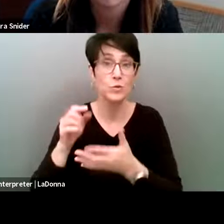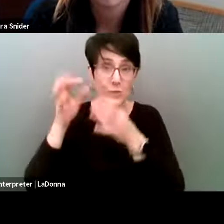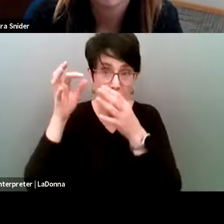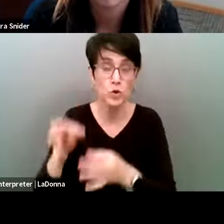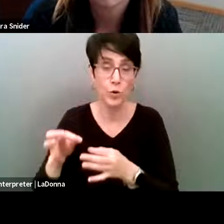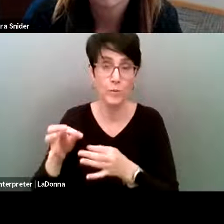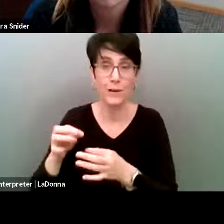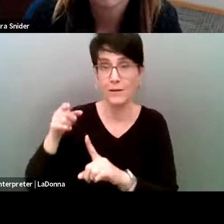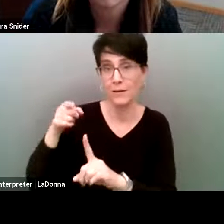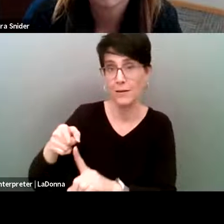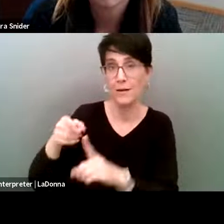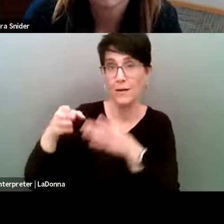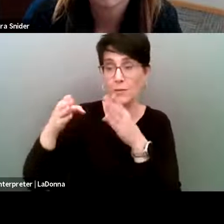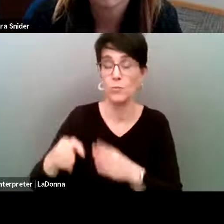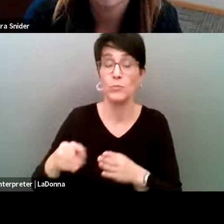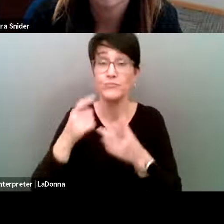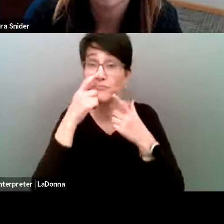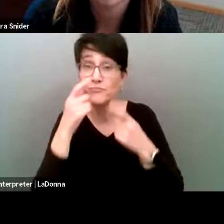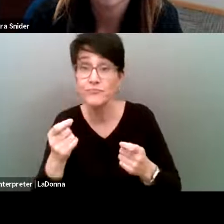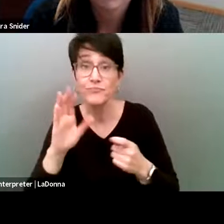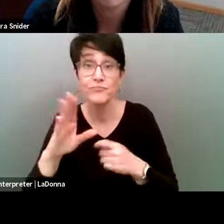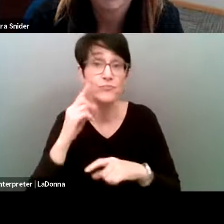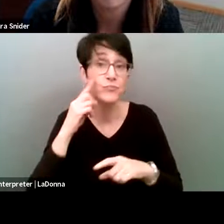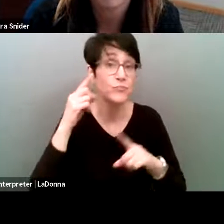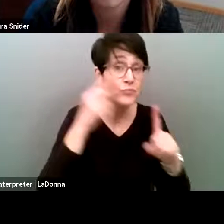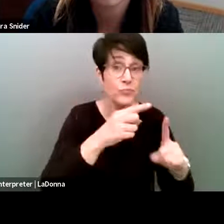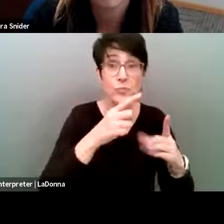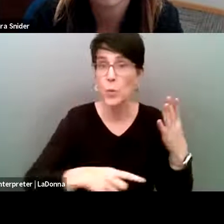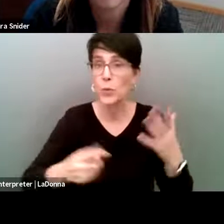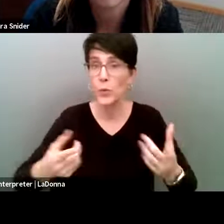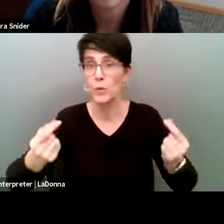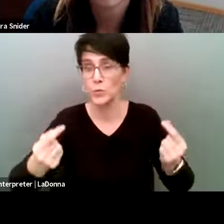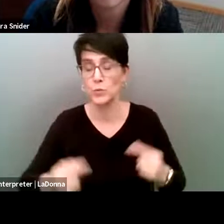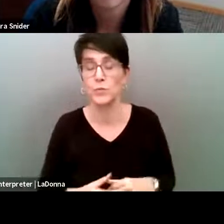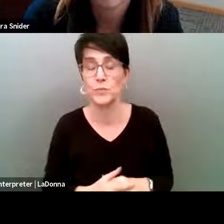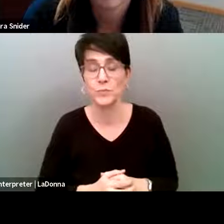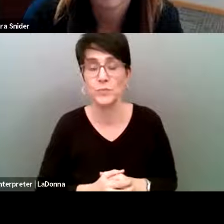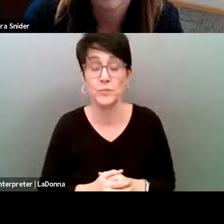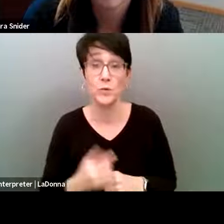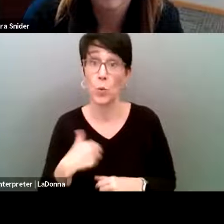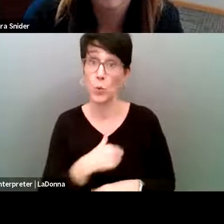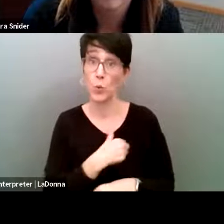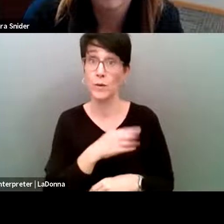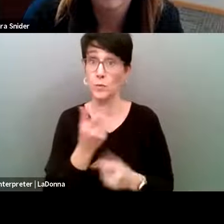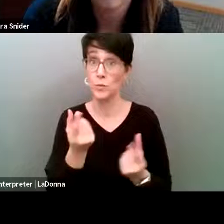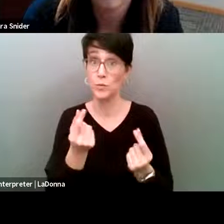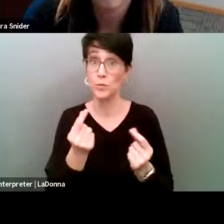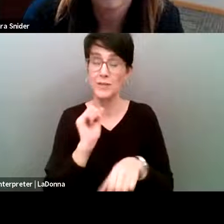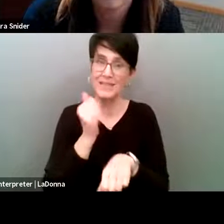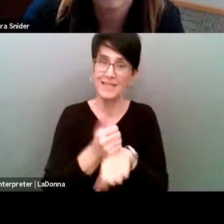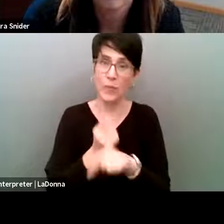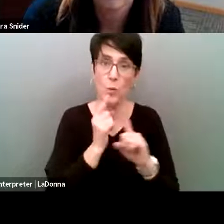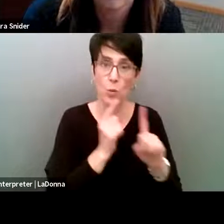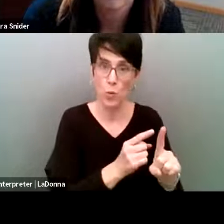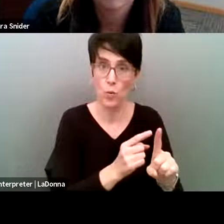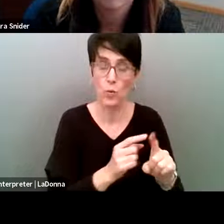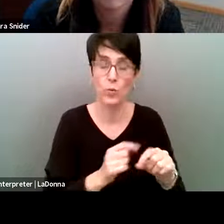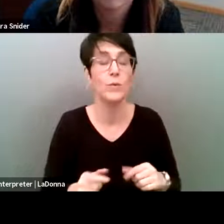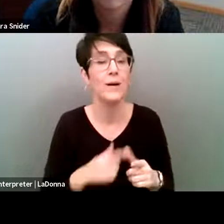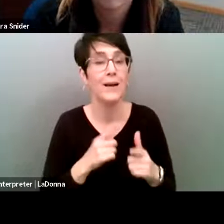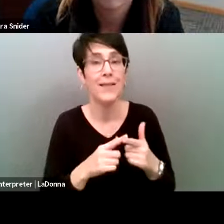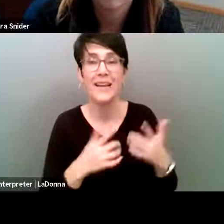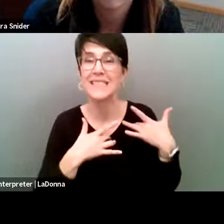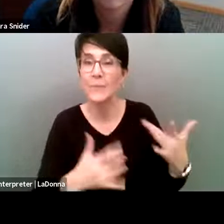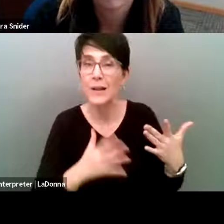person's interests and goals and what they really want to do. So we would set a goal based on that and typically have the